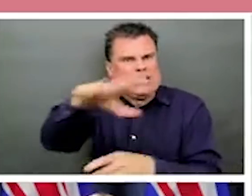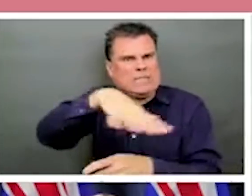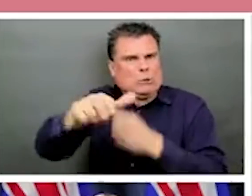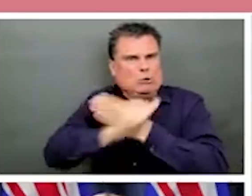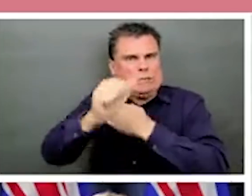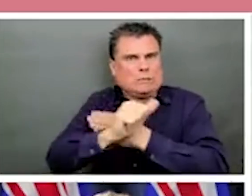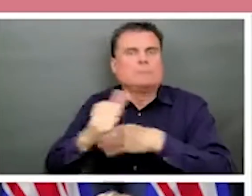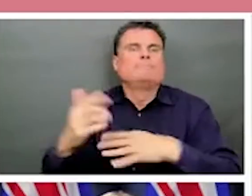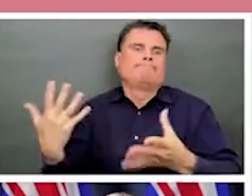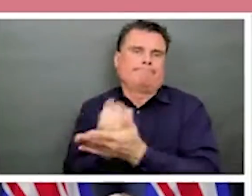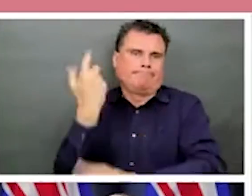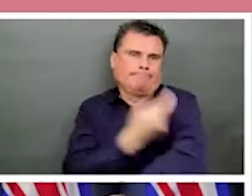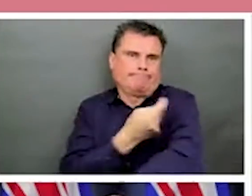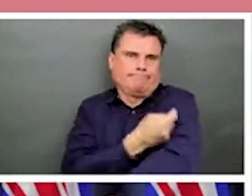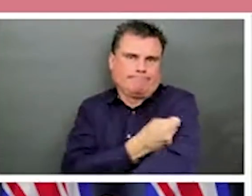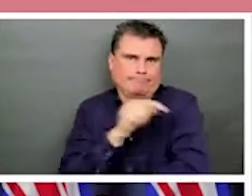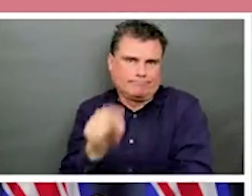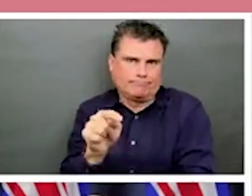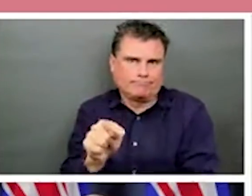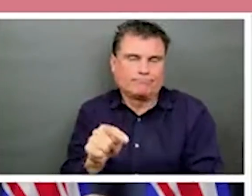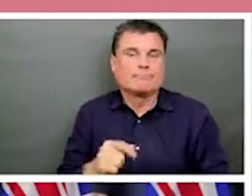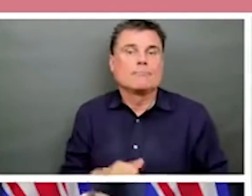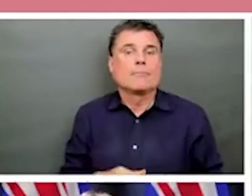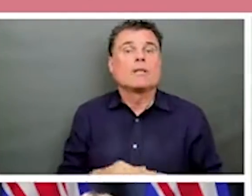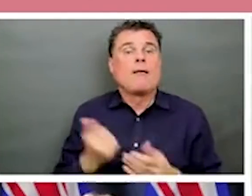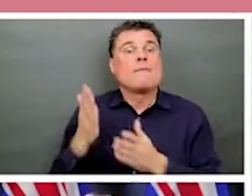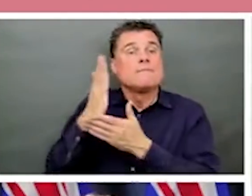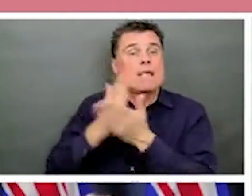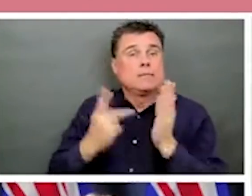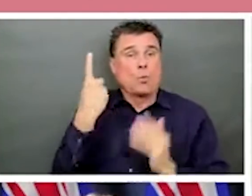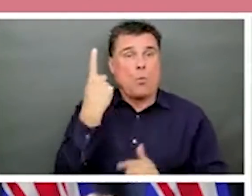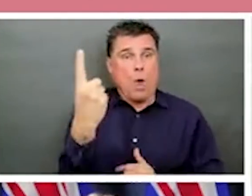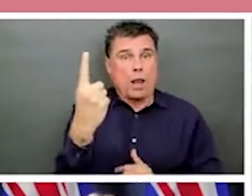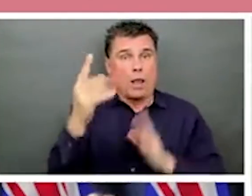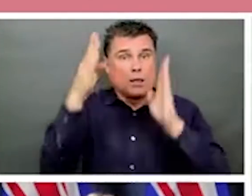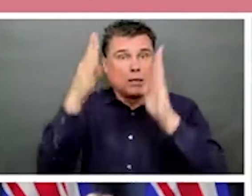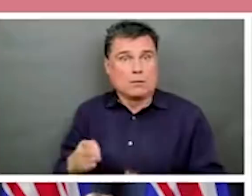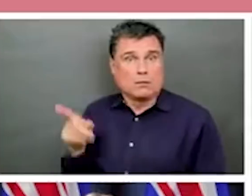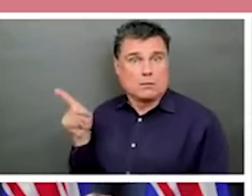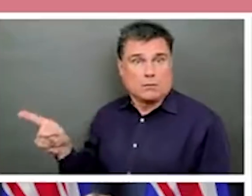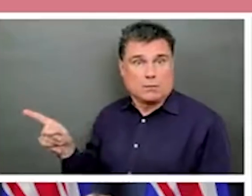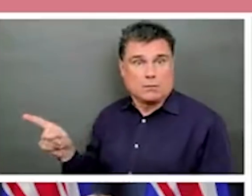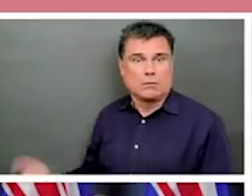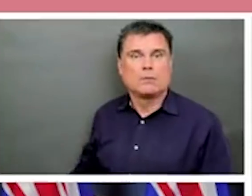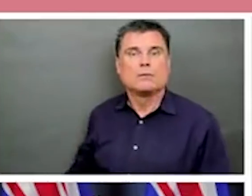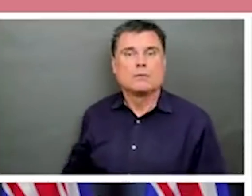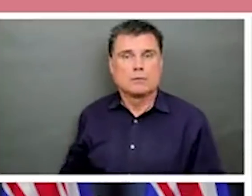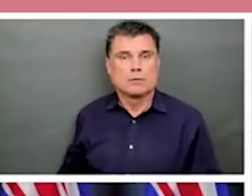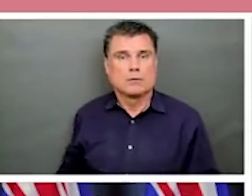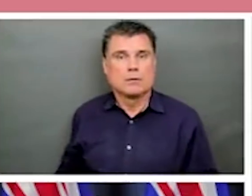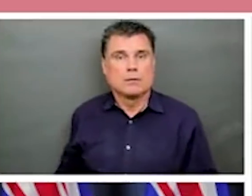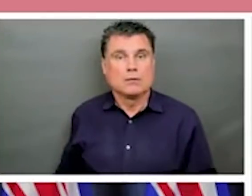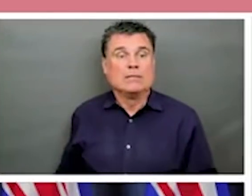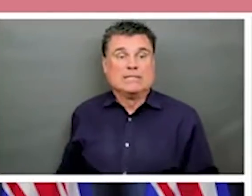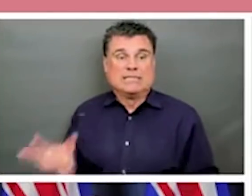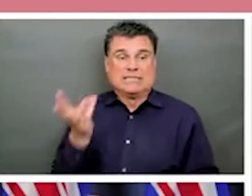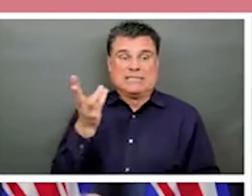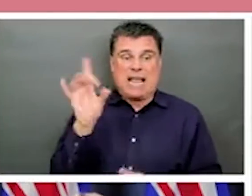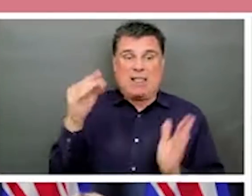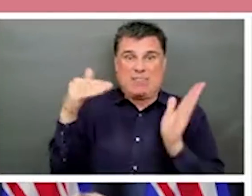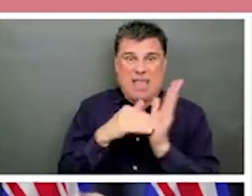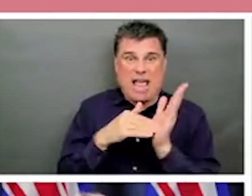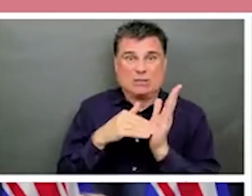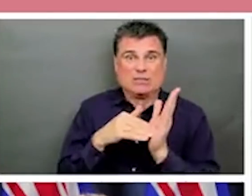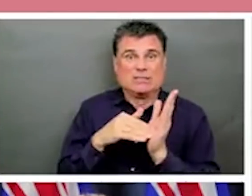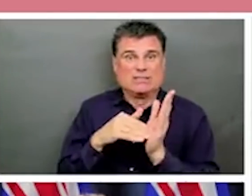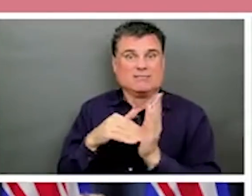The part 1, which I've just mentioned, based on the 68,000 doses that we received last week,